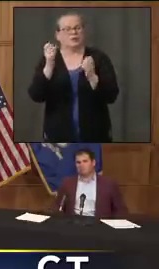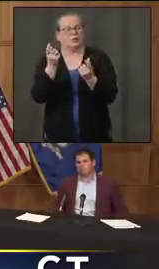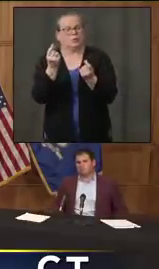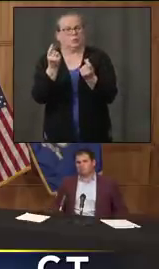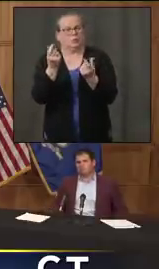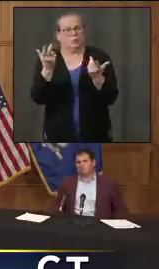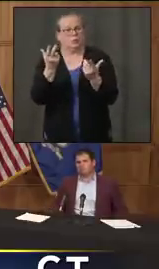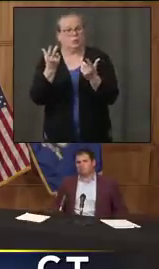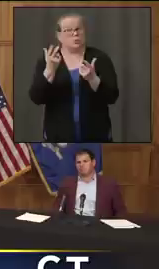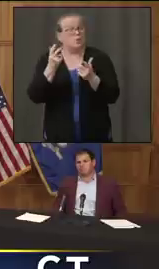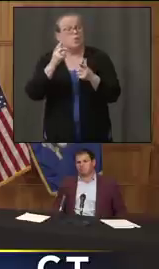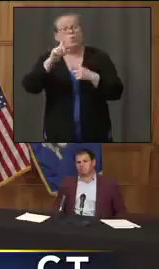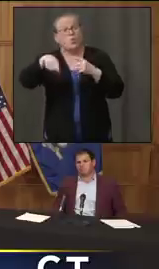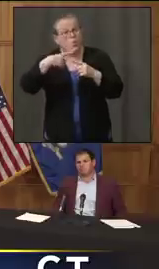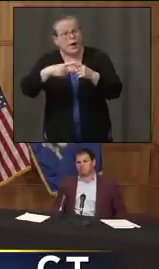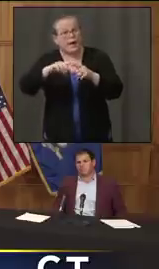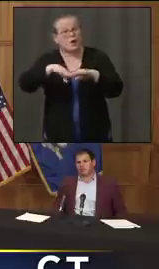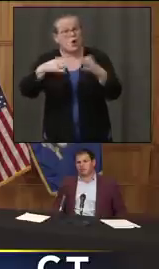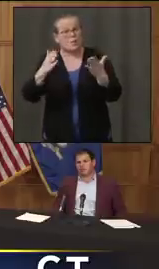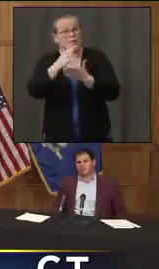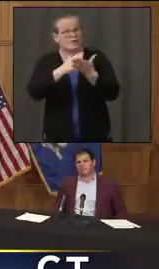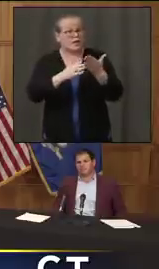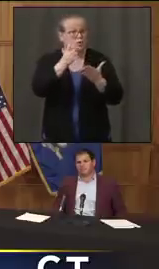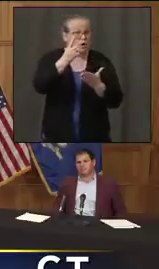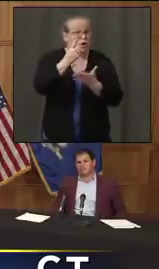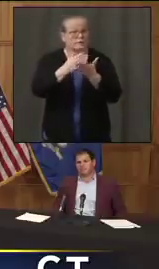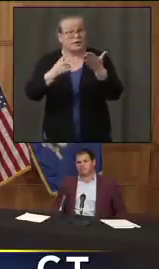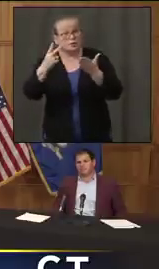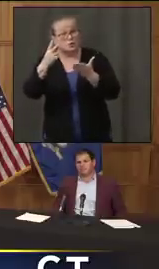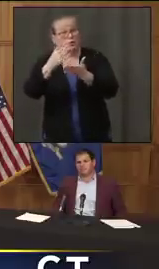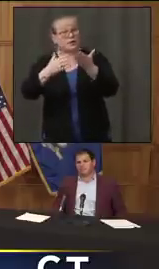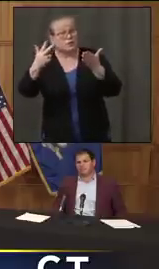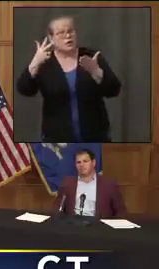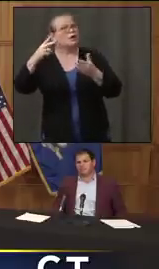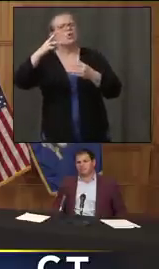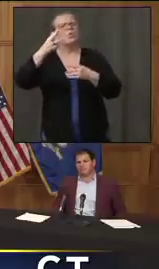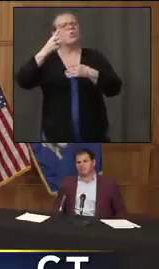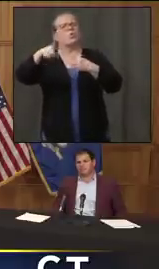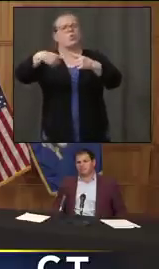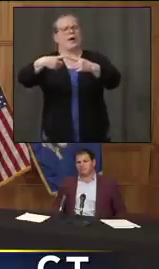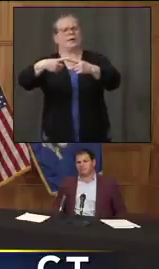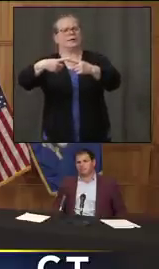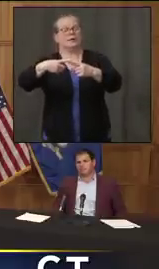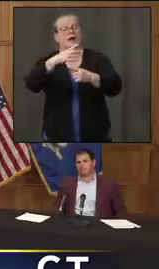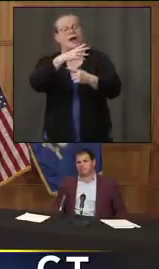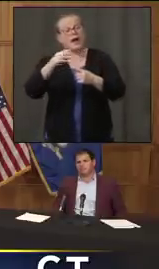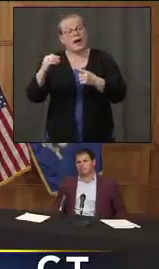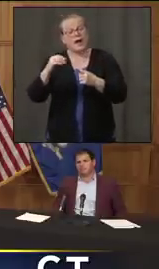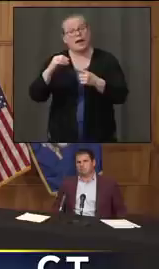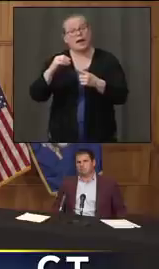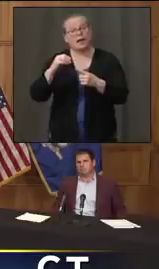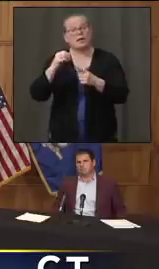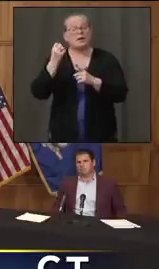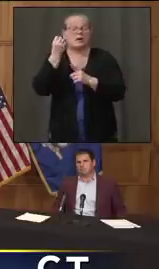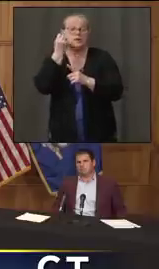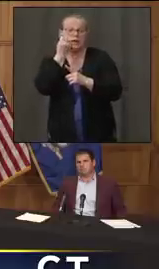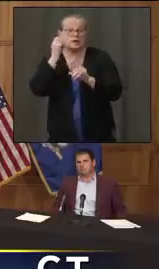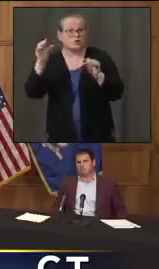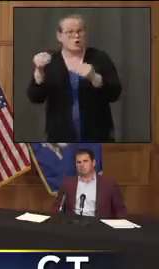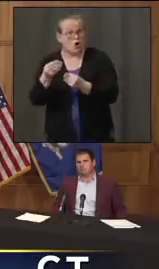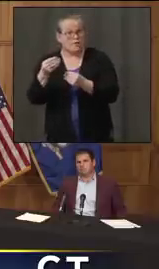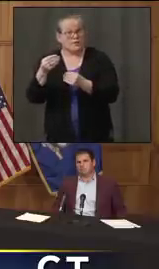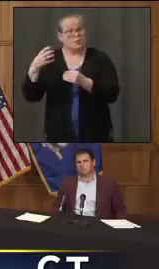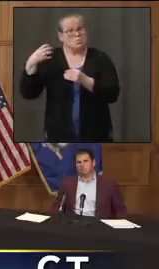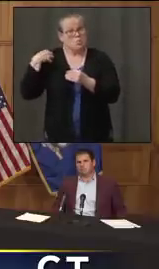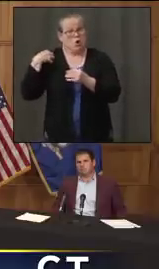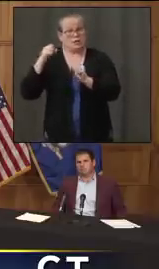what phase will they reopen? And can employers, dentist office, quote unquote, force their employees to come back to work